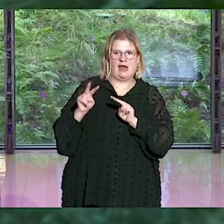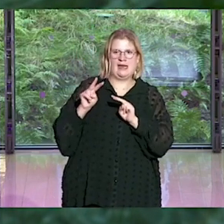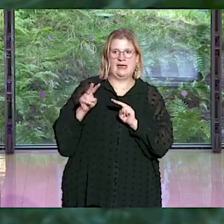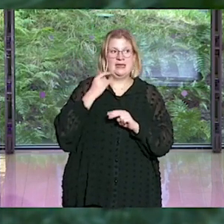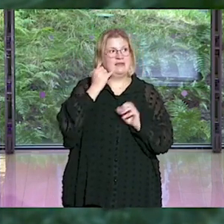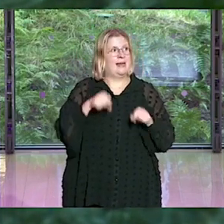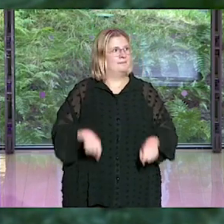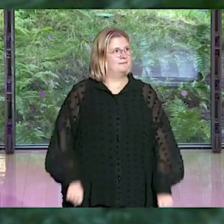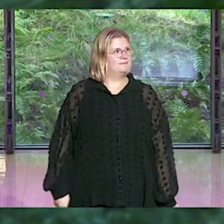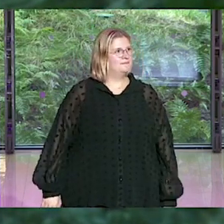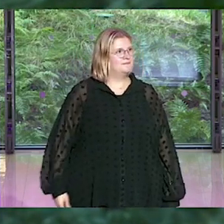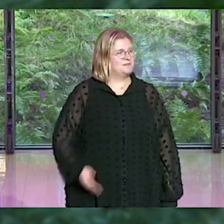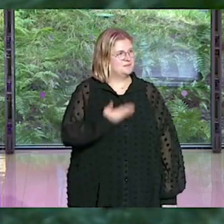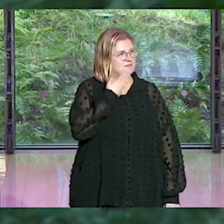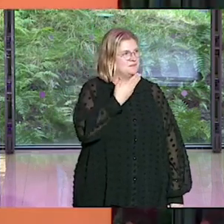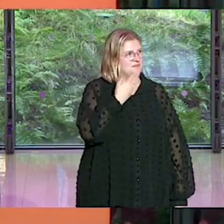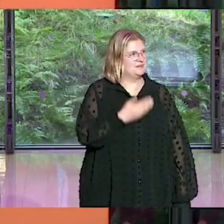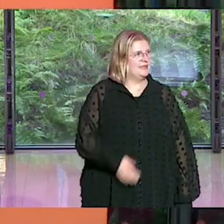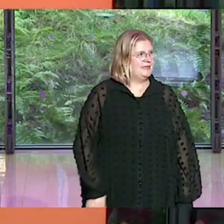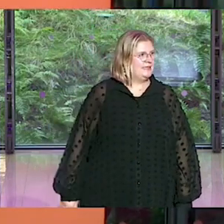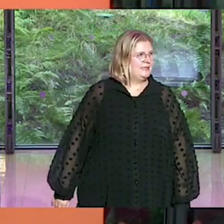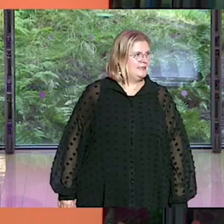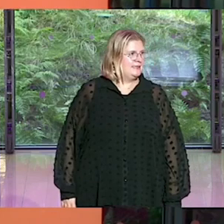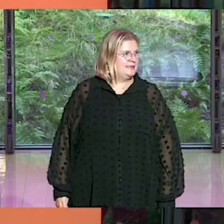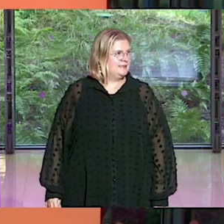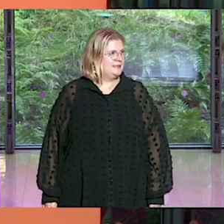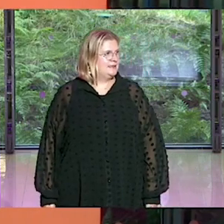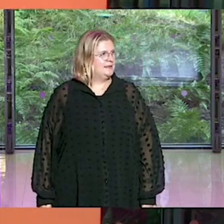wherever possible. Thanks. Yeah.